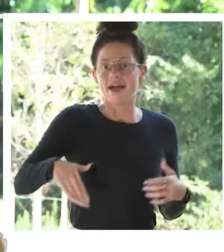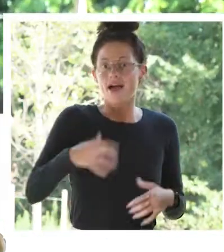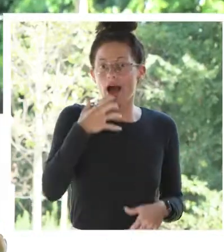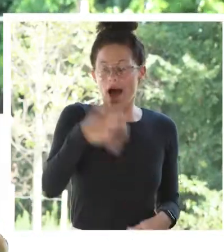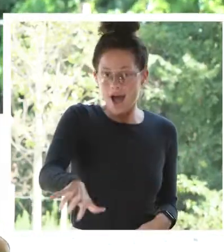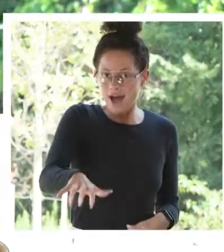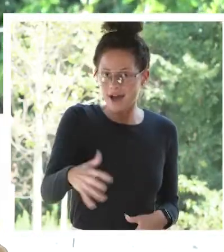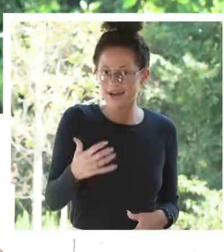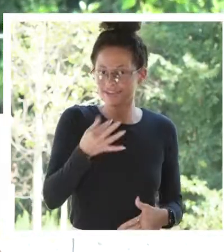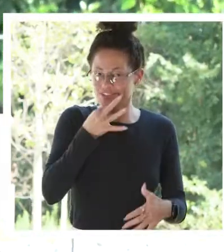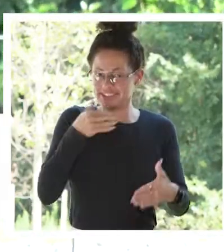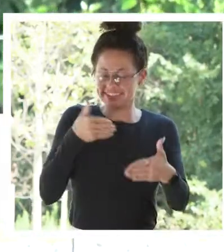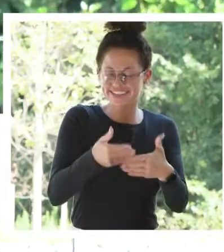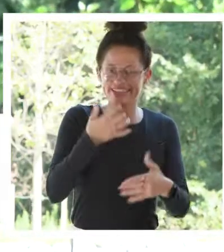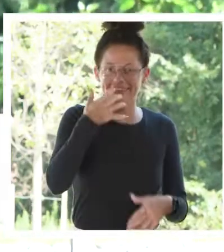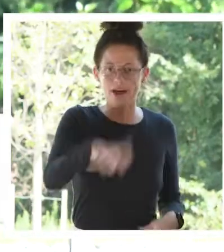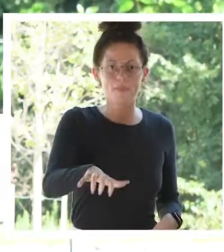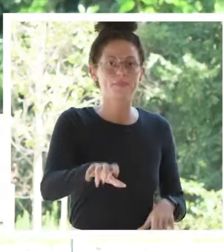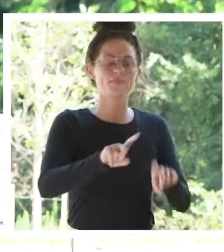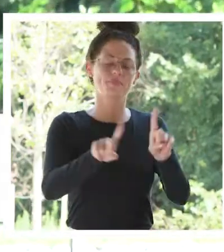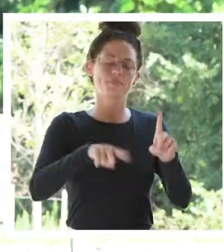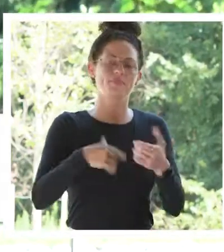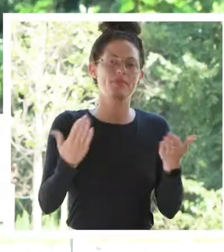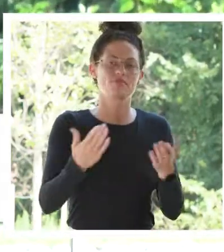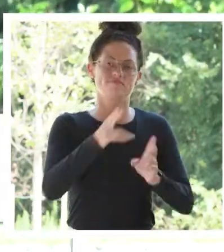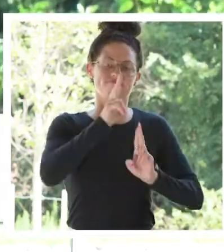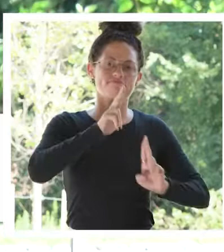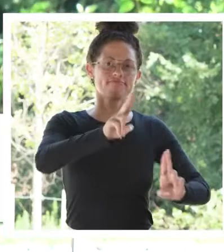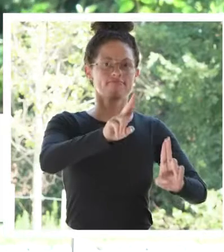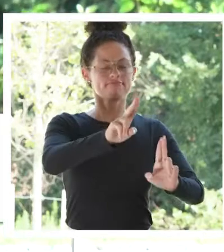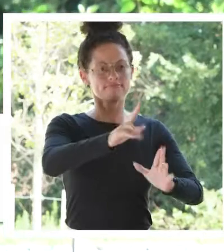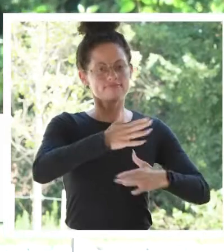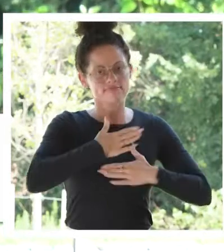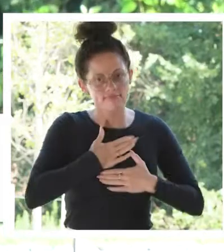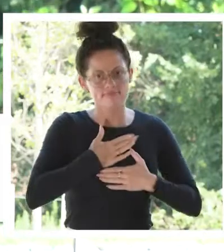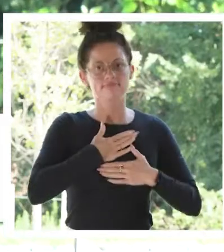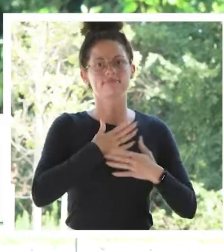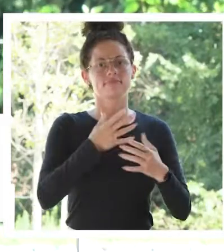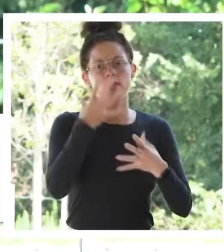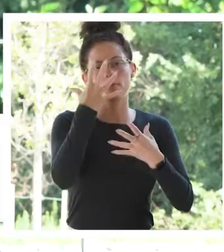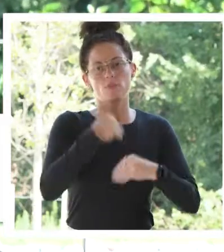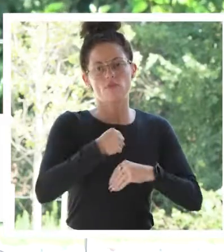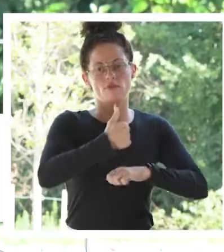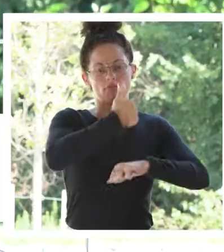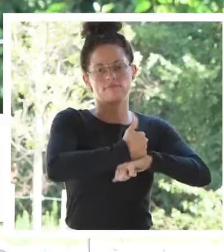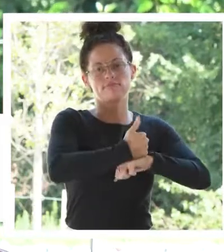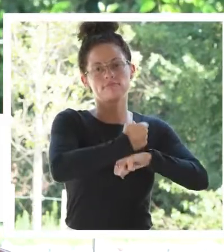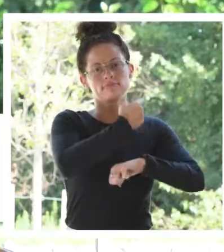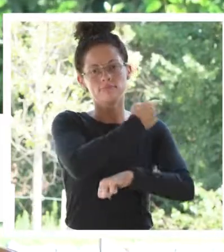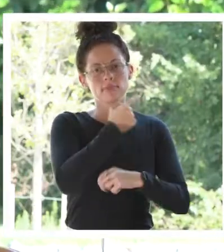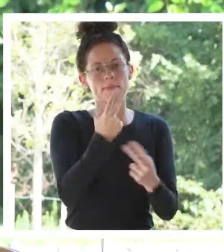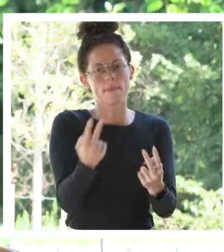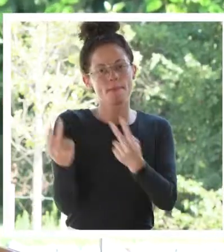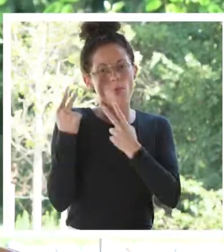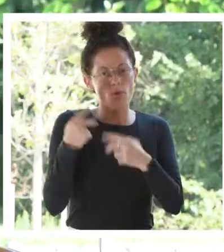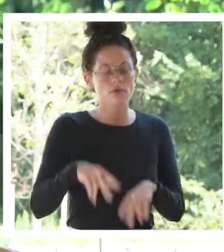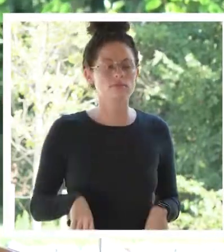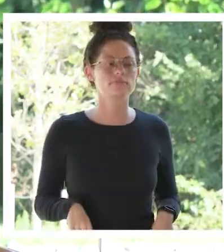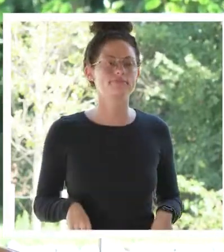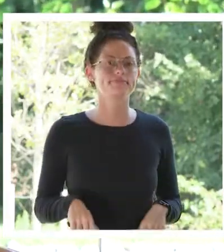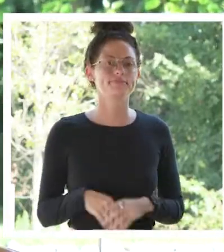to dedicate this memorial in this beautiful spot to those in our